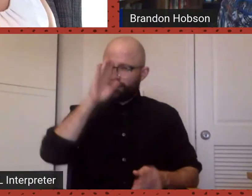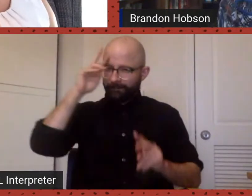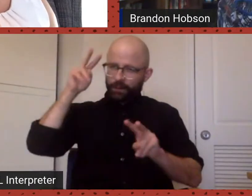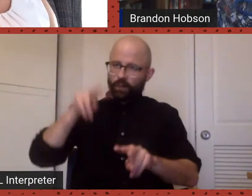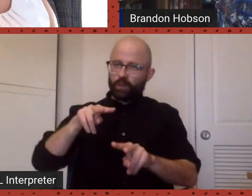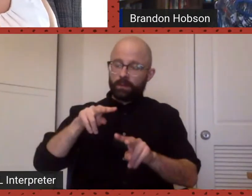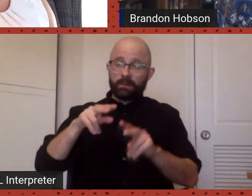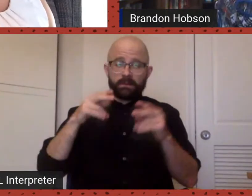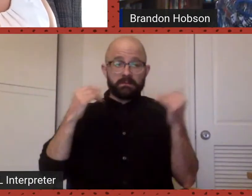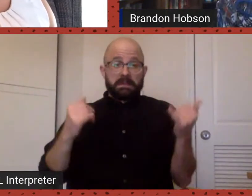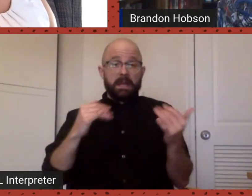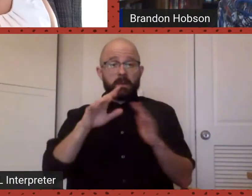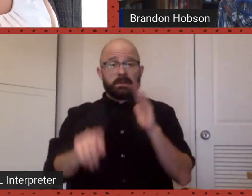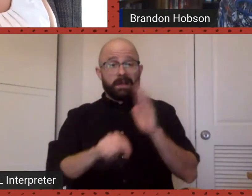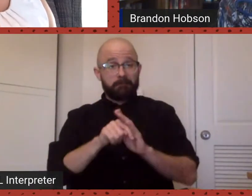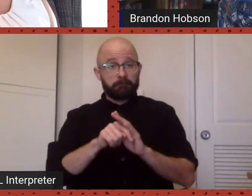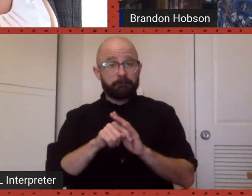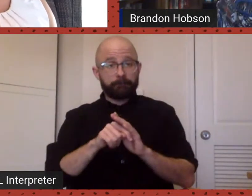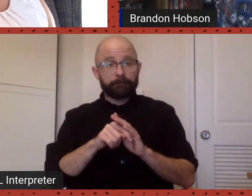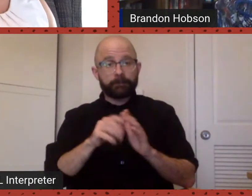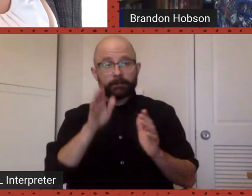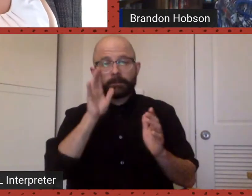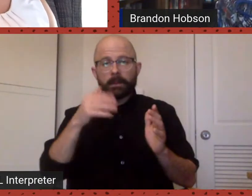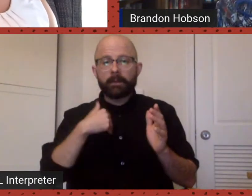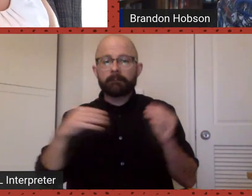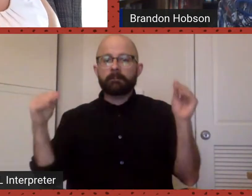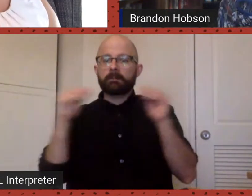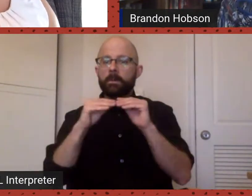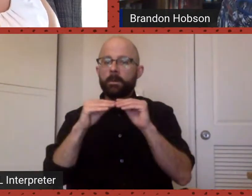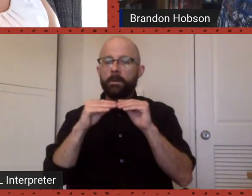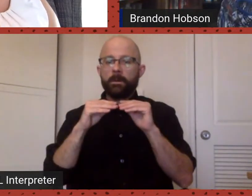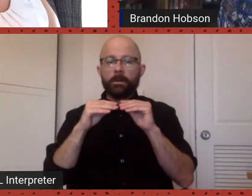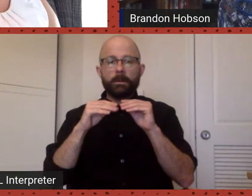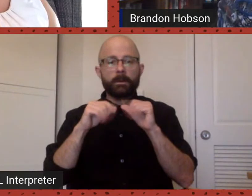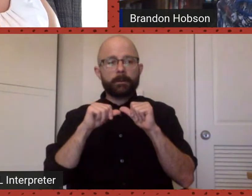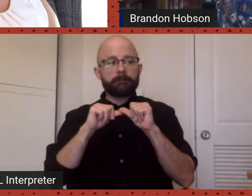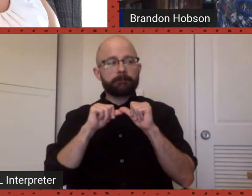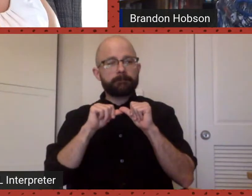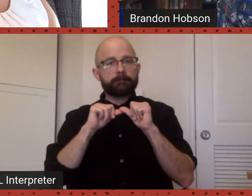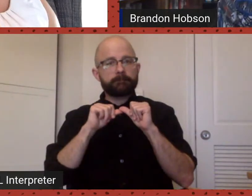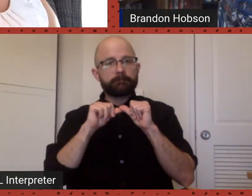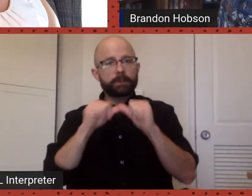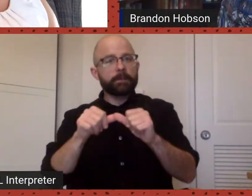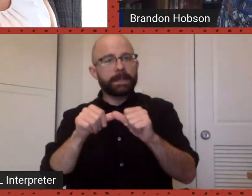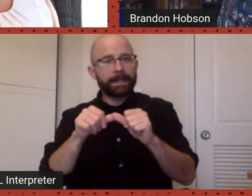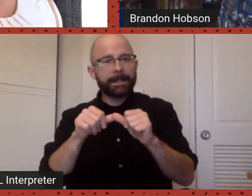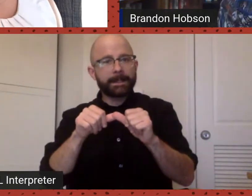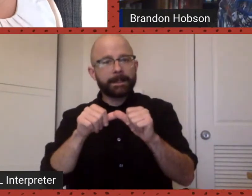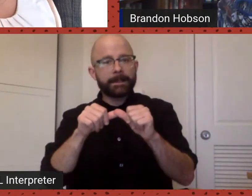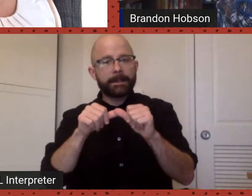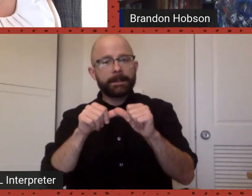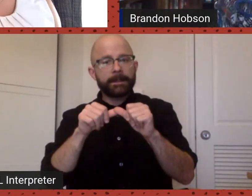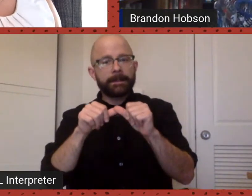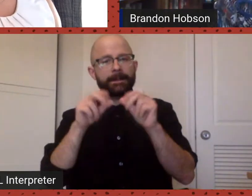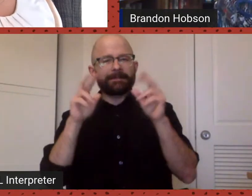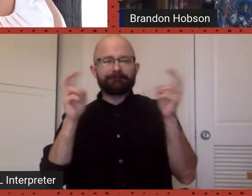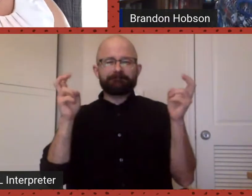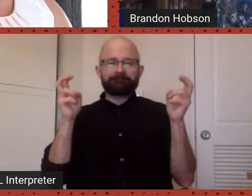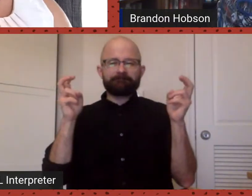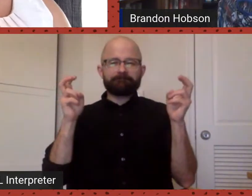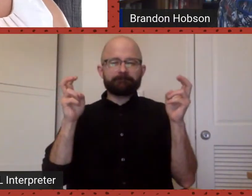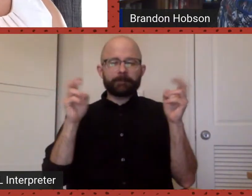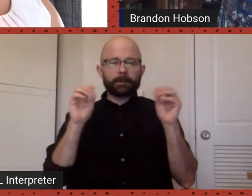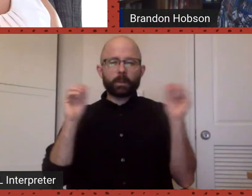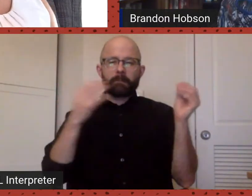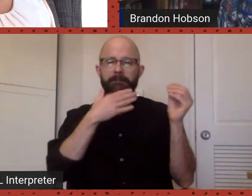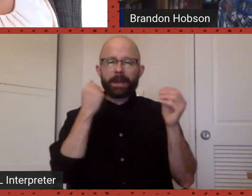the time when we're going to have a more permanent um a seat at the table, for lack of a better